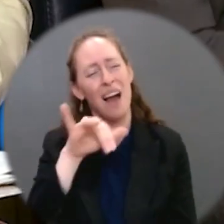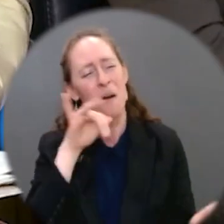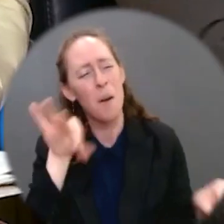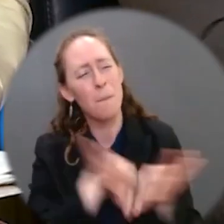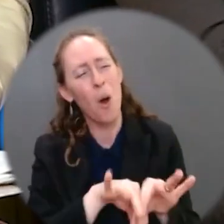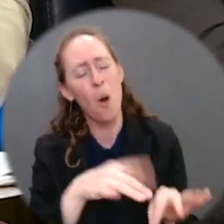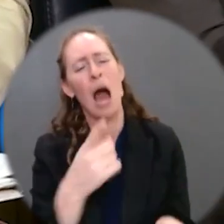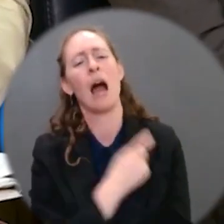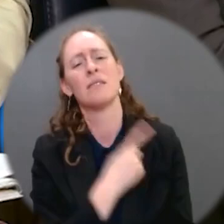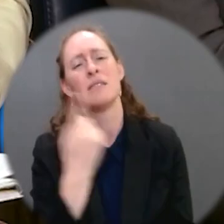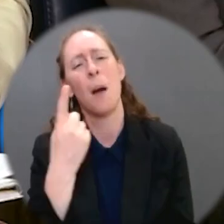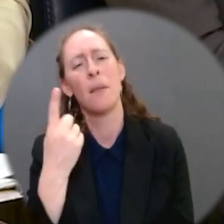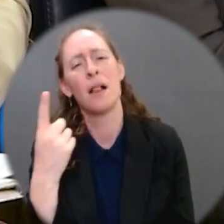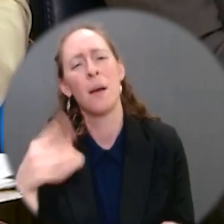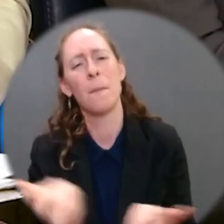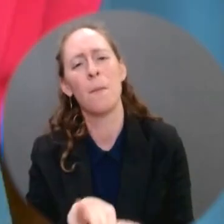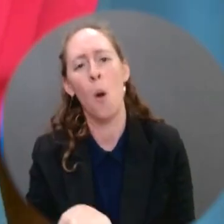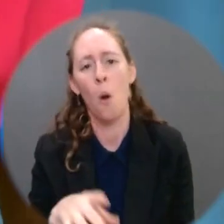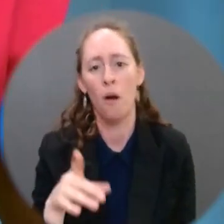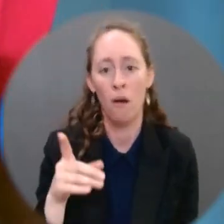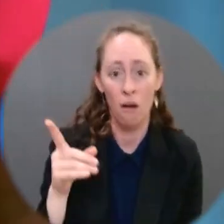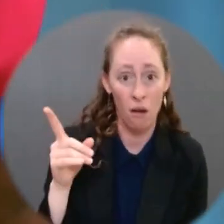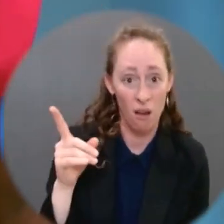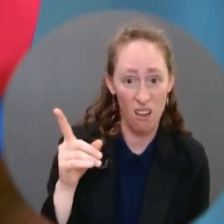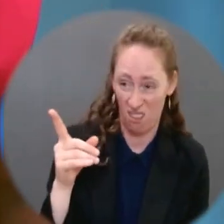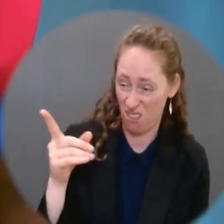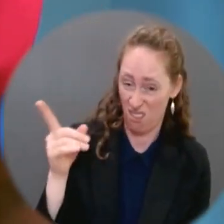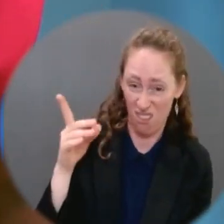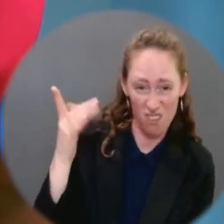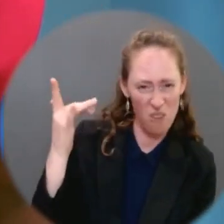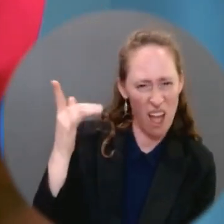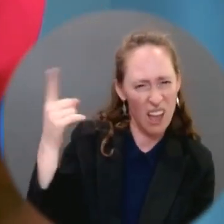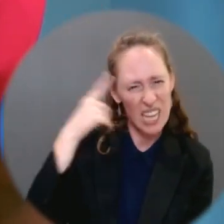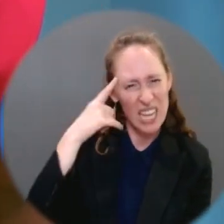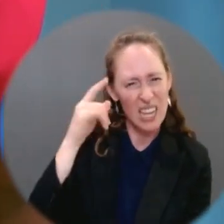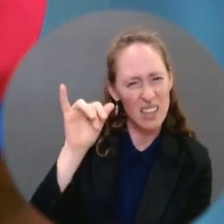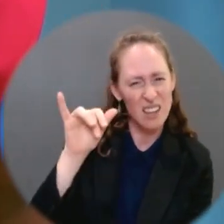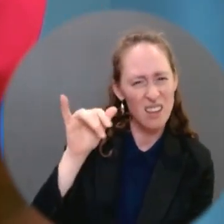not matter? Well, here's the thing. I think the way that the president looks at this